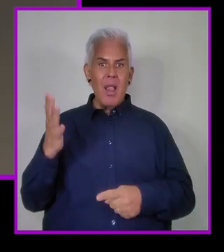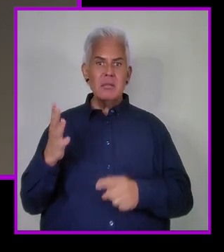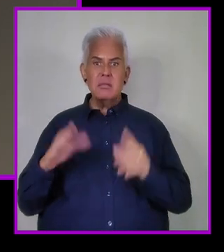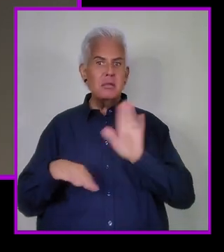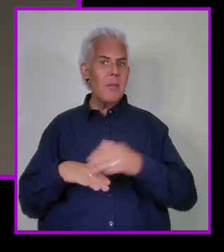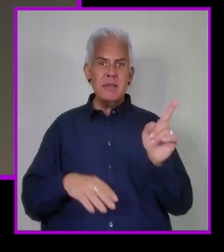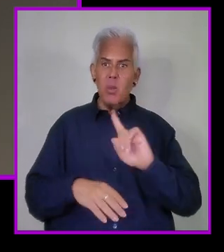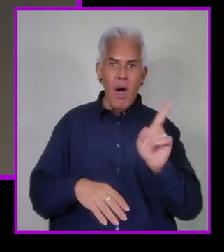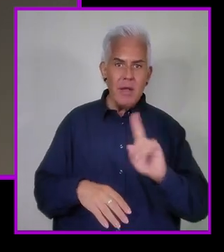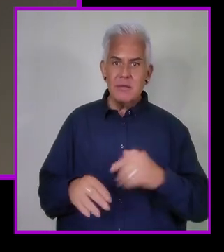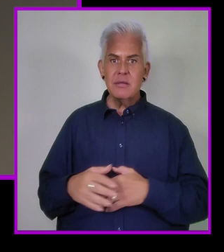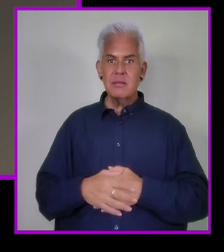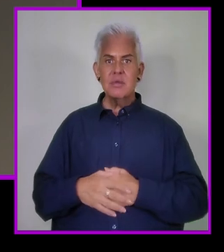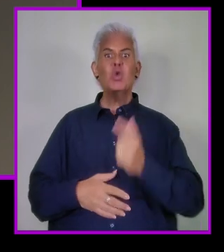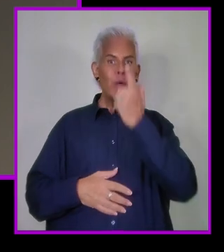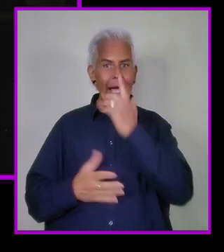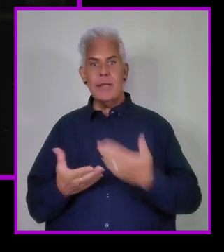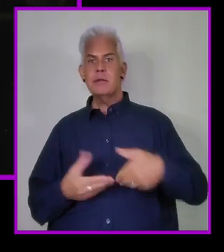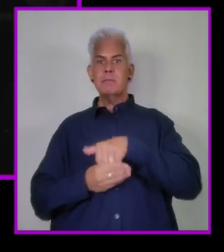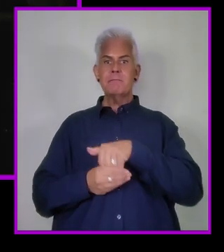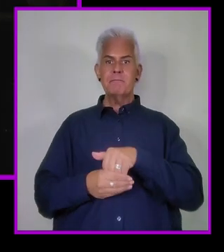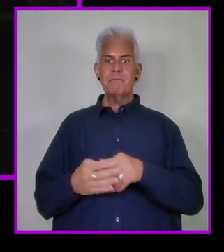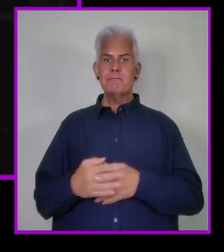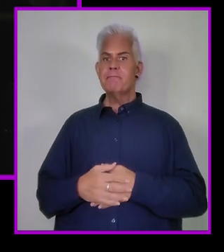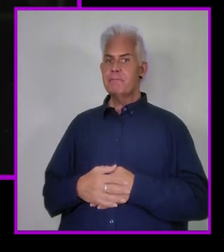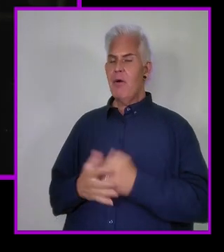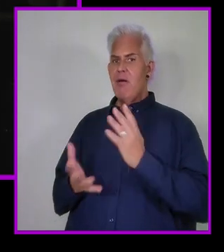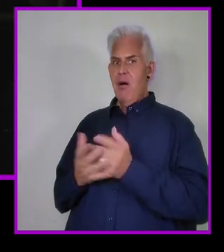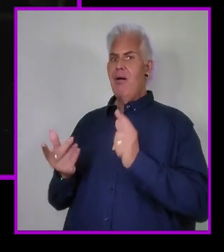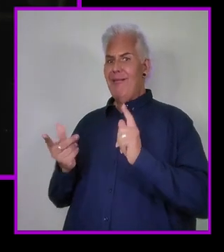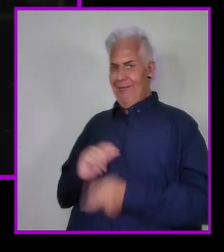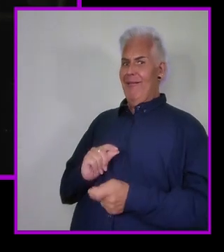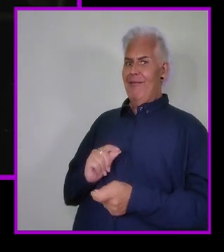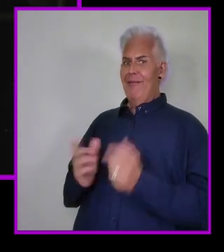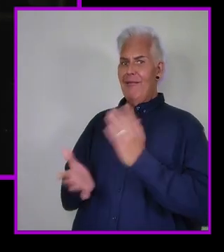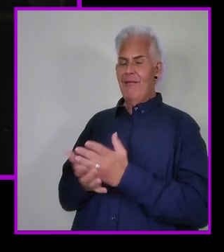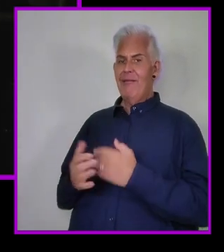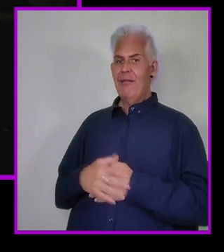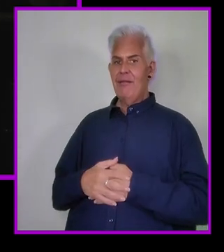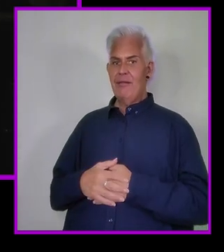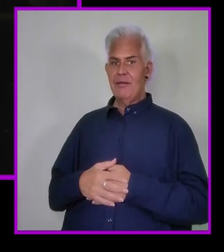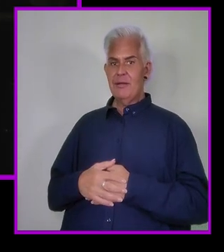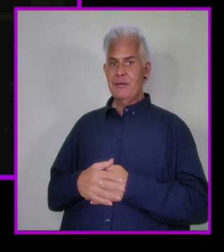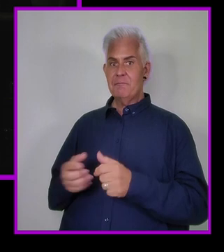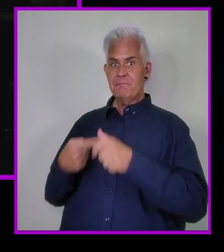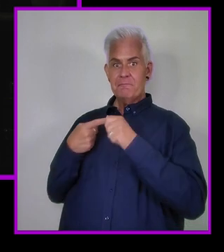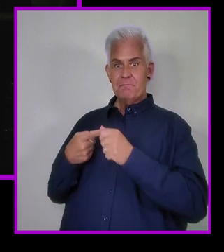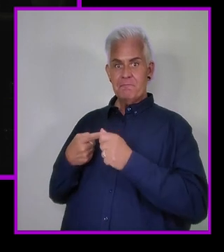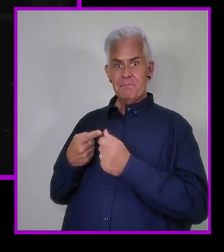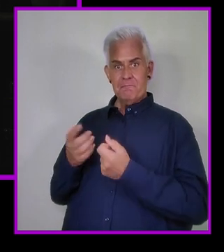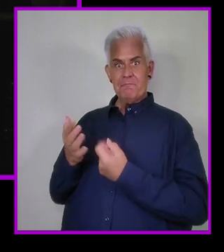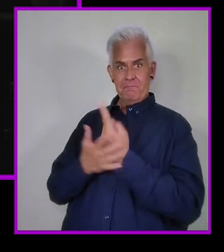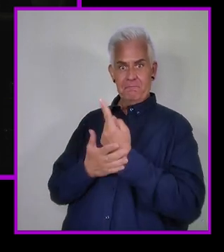your disability is, you can be part of this as well. Yeah, it's a real shift, isn't it? It really is. And that's one of the examples of the